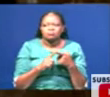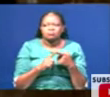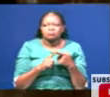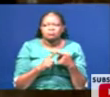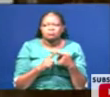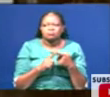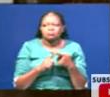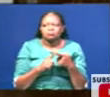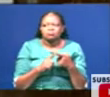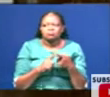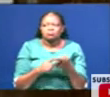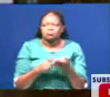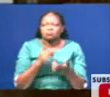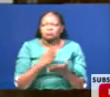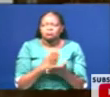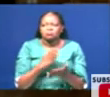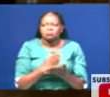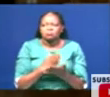earnestly hope